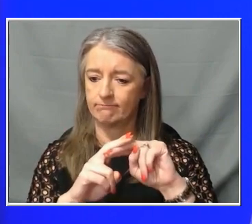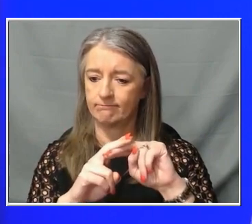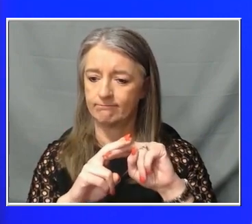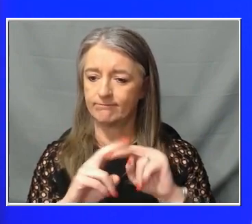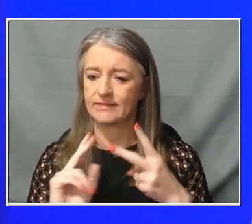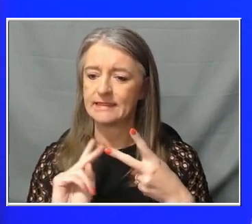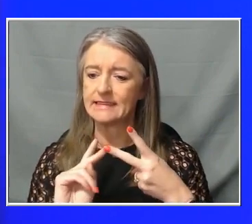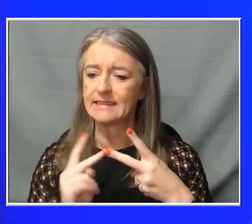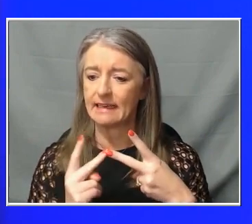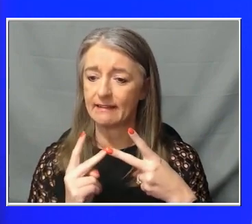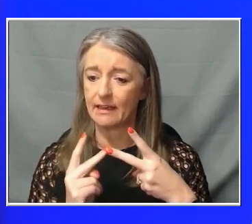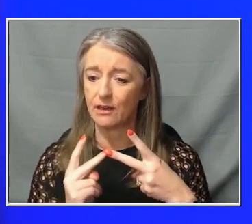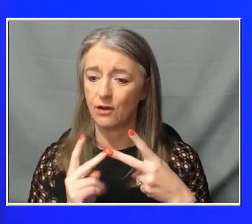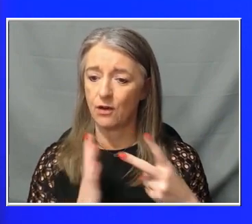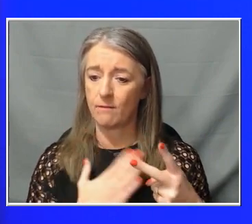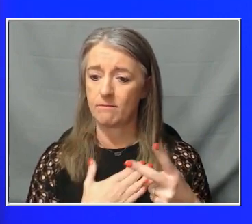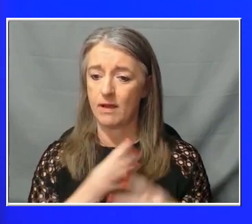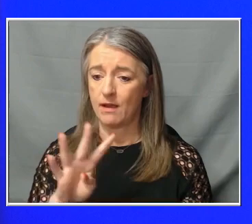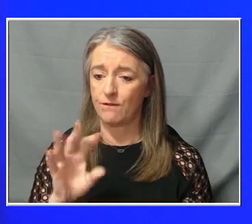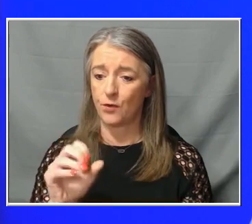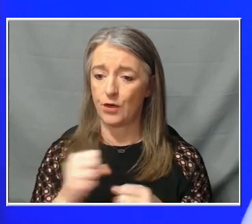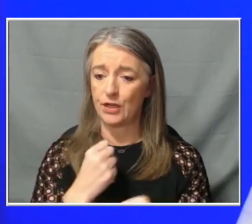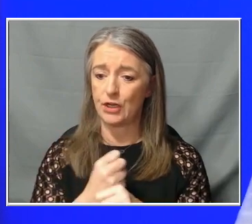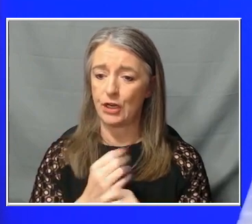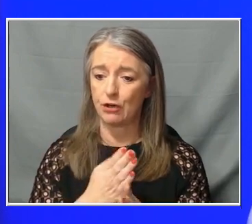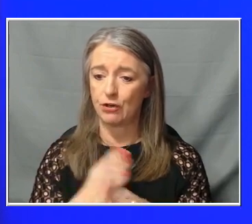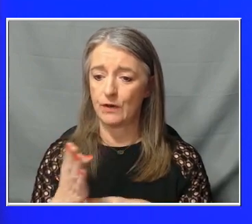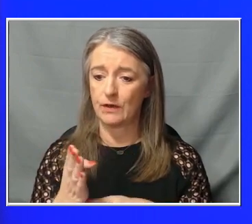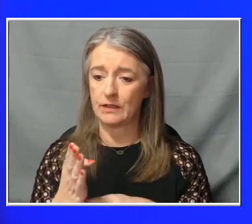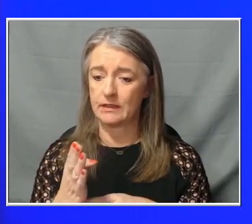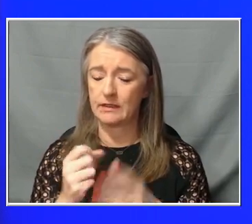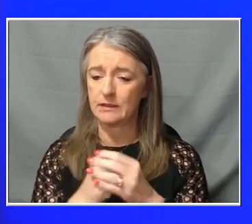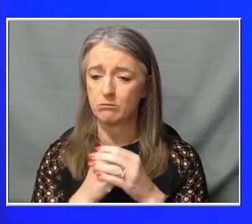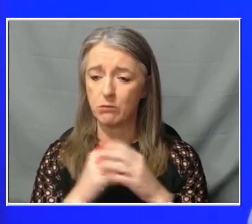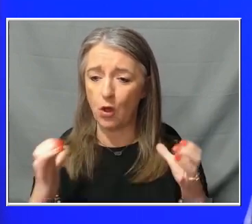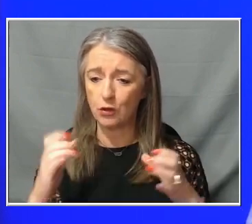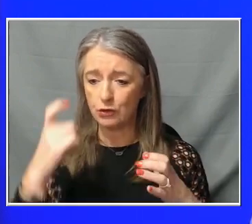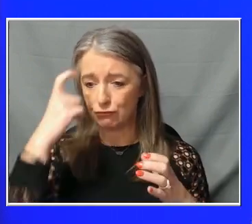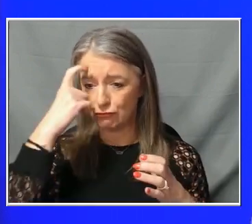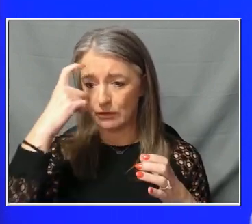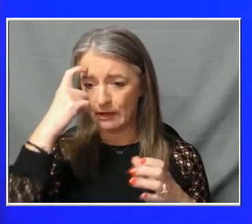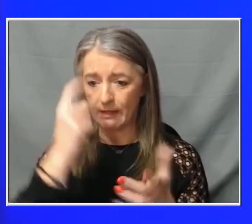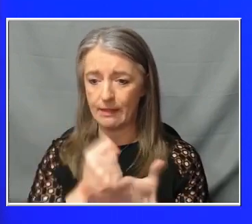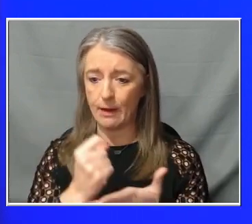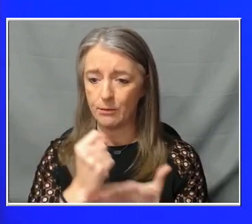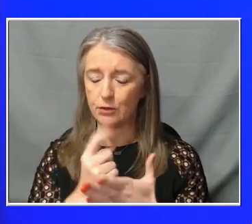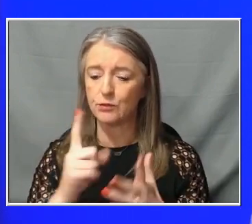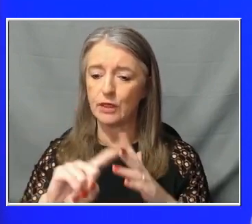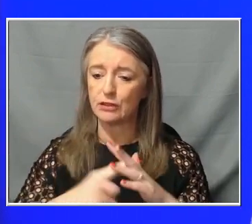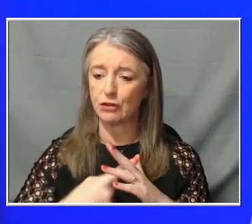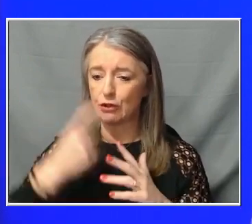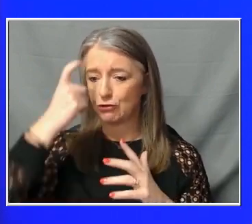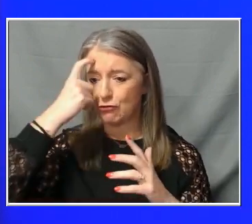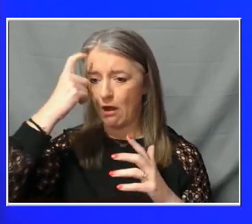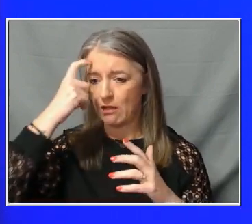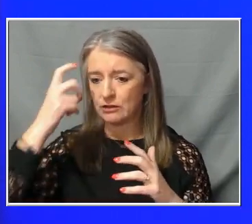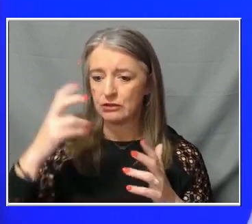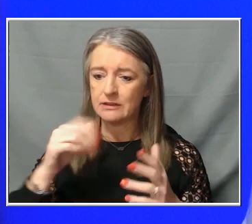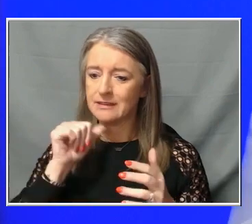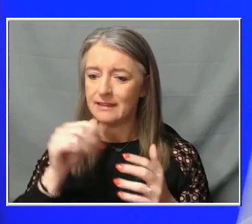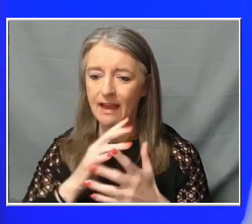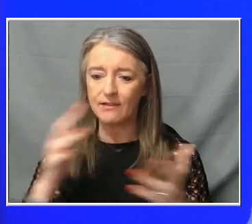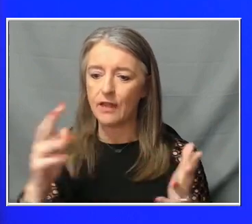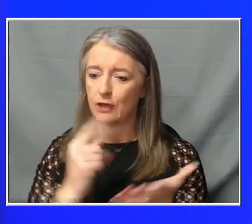Secondly, over my 40-year career, there's been an explosion in neurologic therapeutics. When I started neurology, we didn't have a lot of